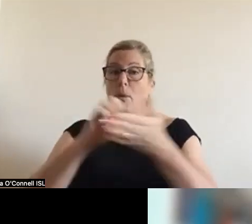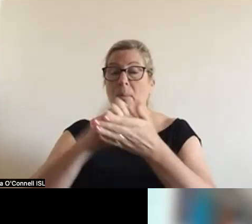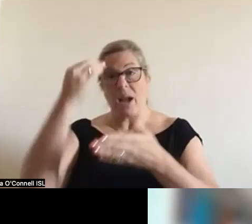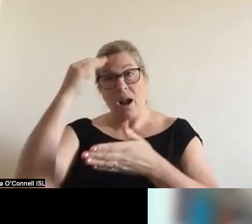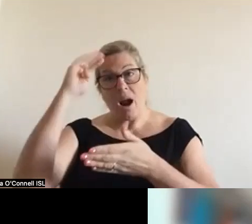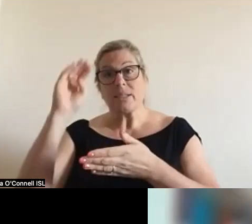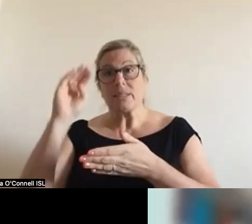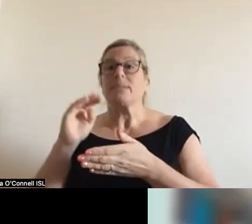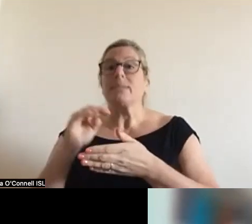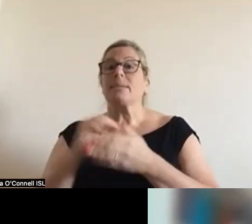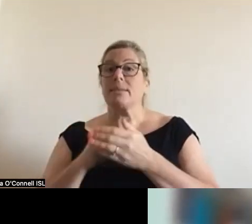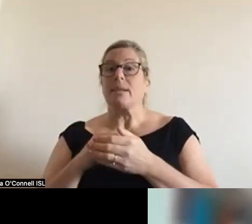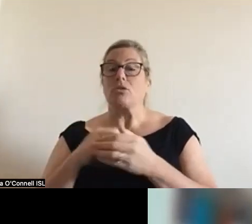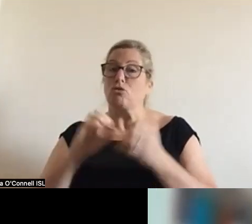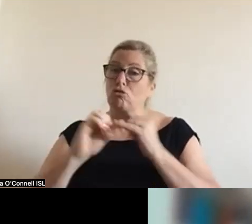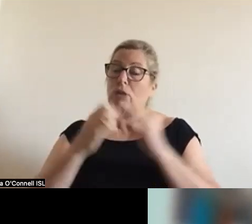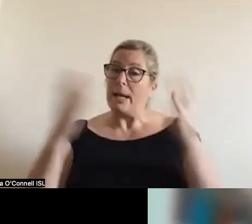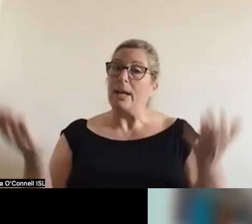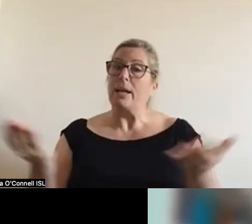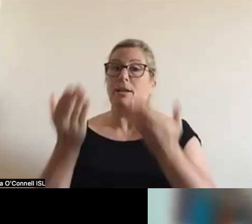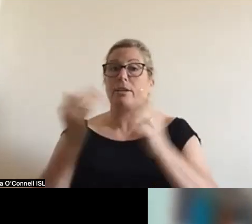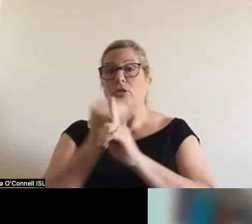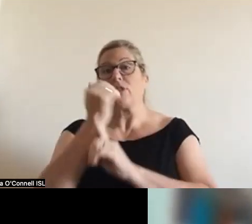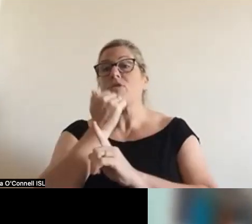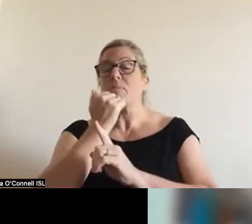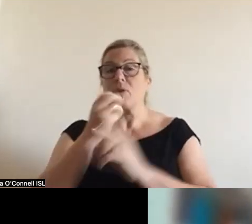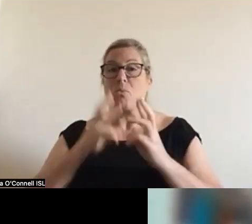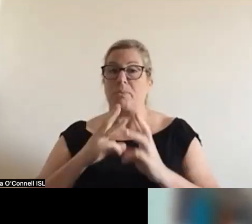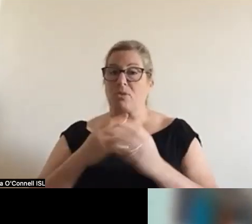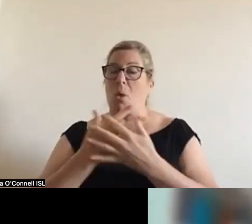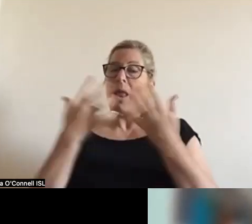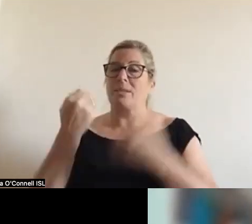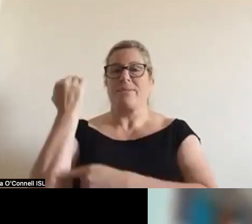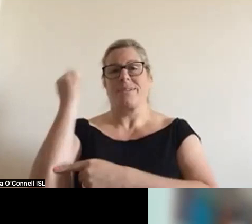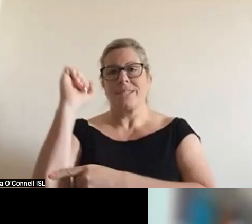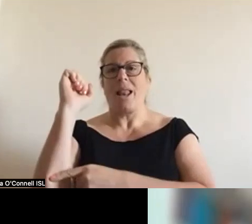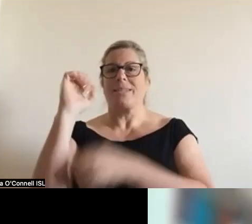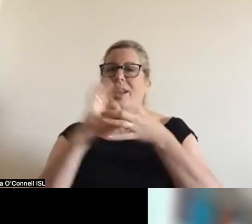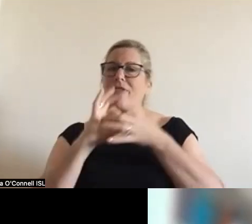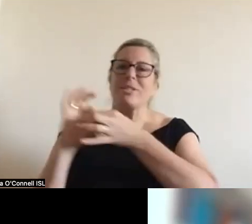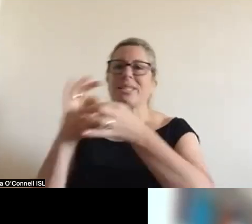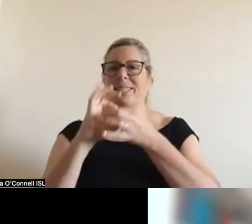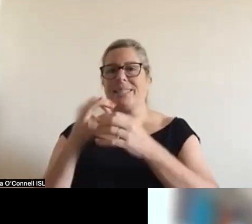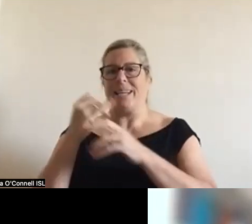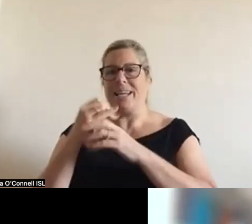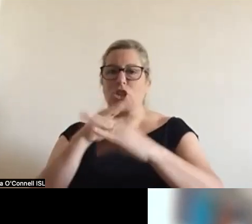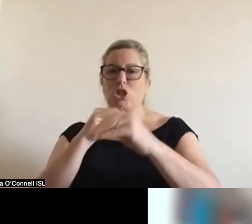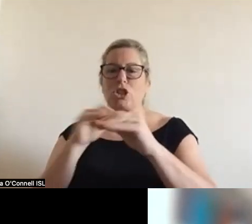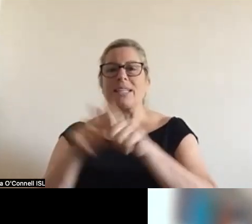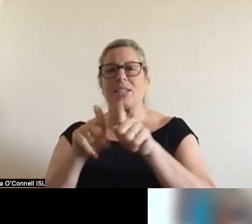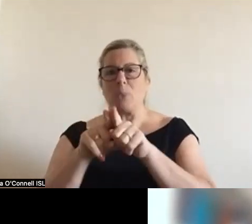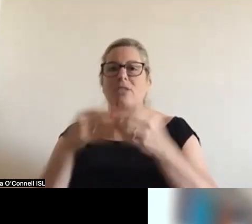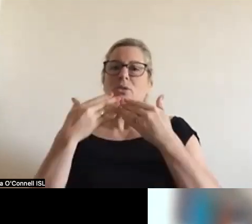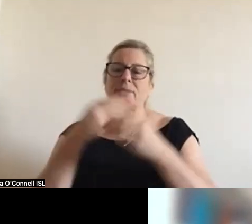and increase women's representation. So lots of solidarity in the space, lots of solidarity in the chat box as well. So thanks very much,